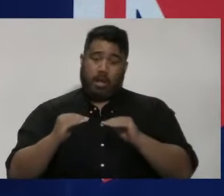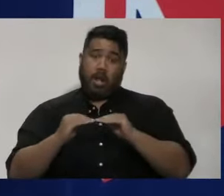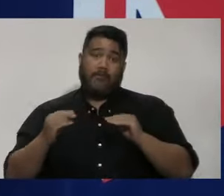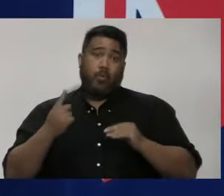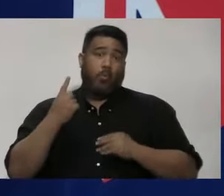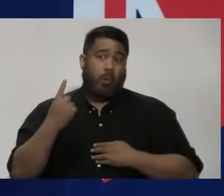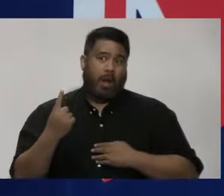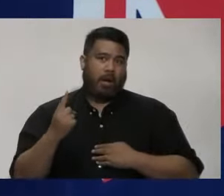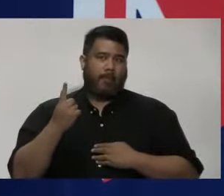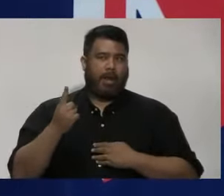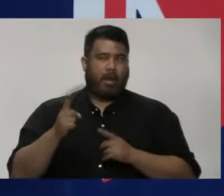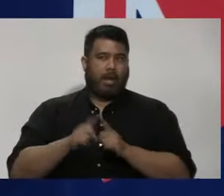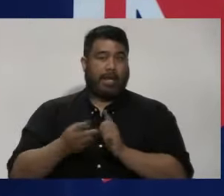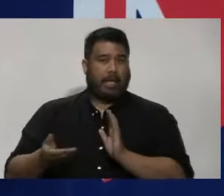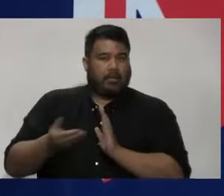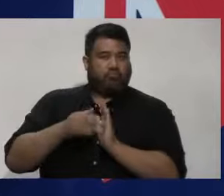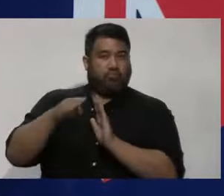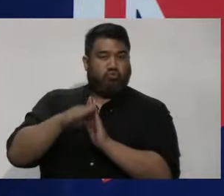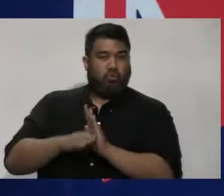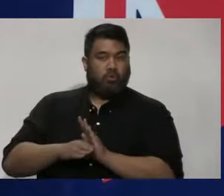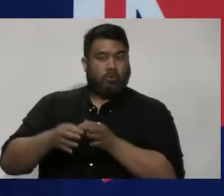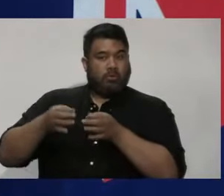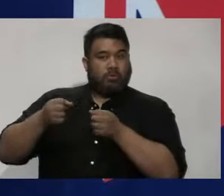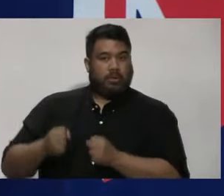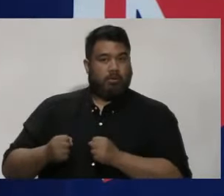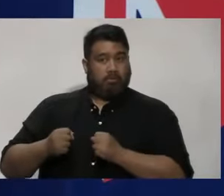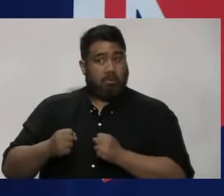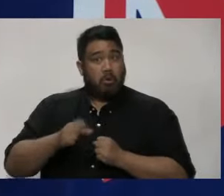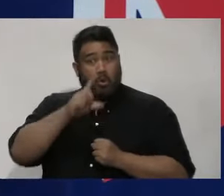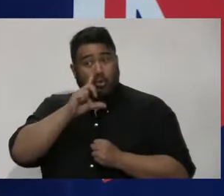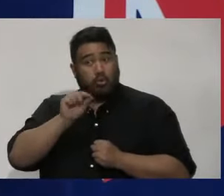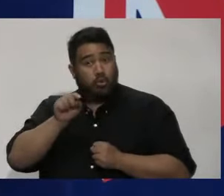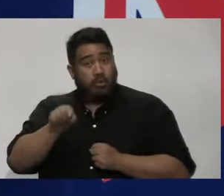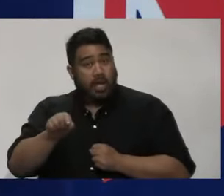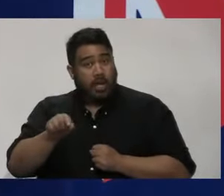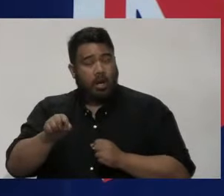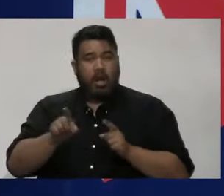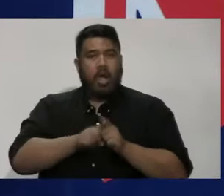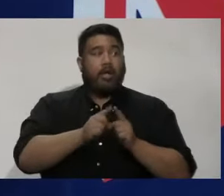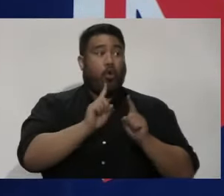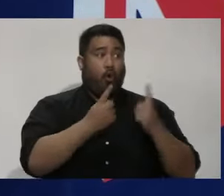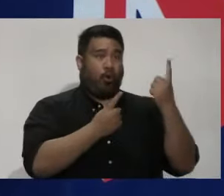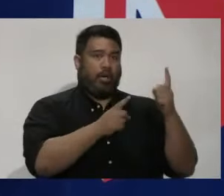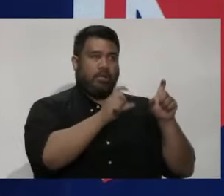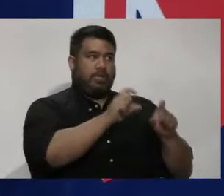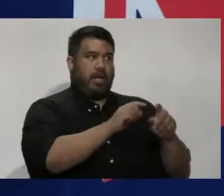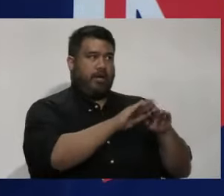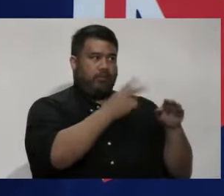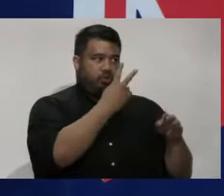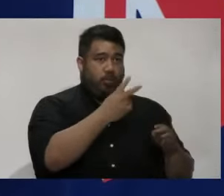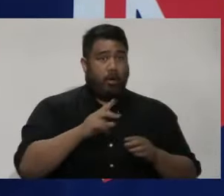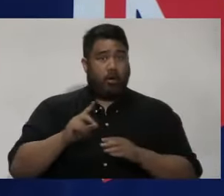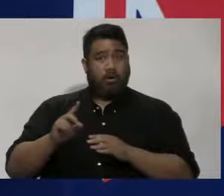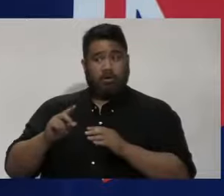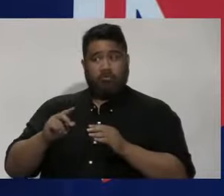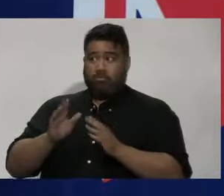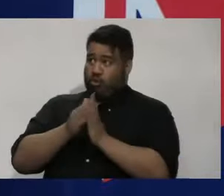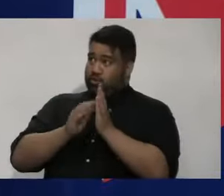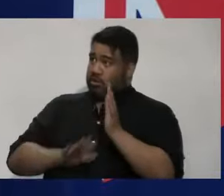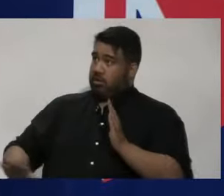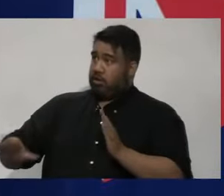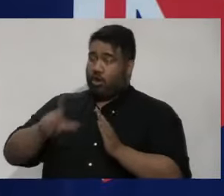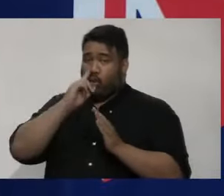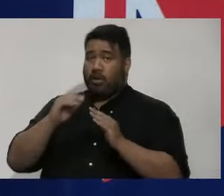the reasons I dwelt on that a little bit. We did consider whether or not the rest of the country moved to level 1, but of course it becomes